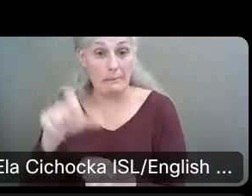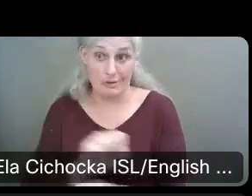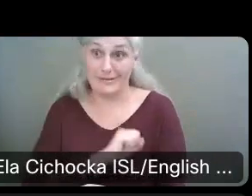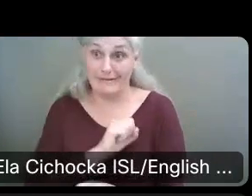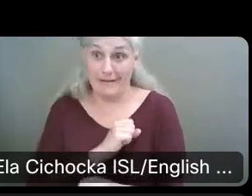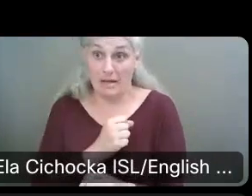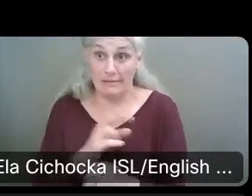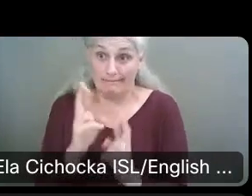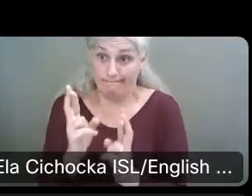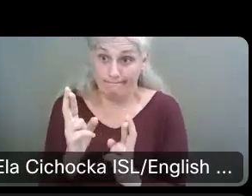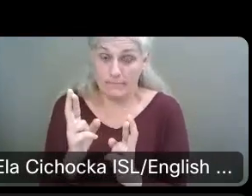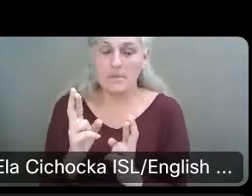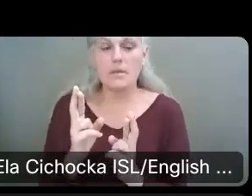And